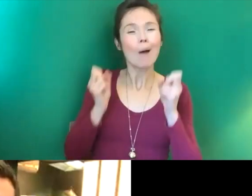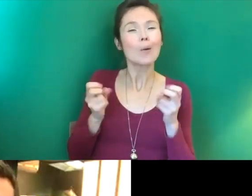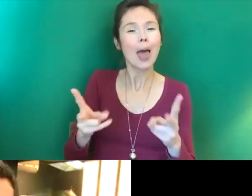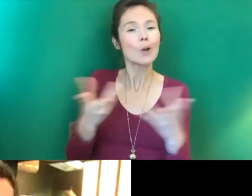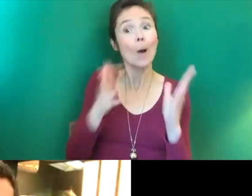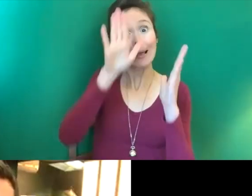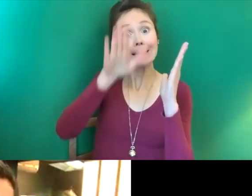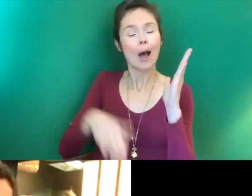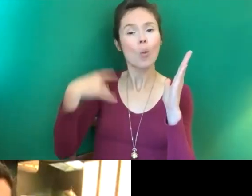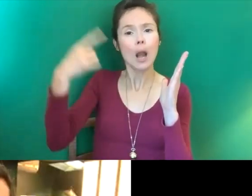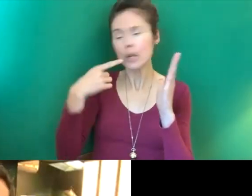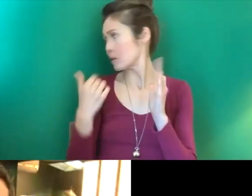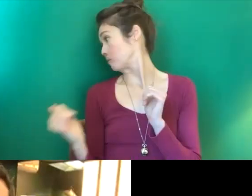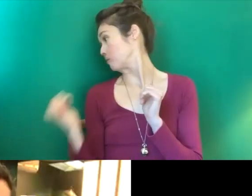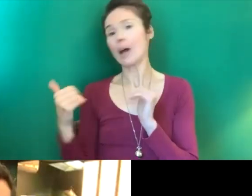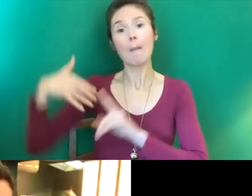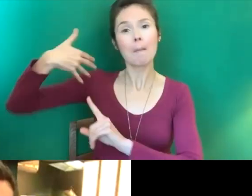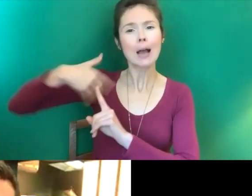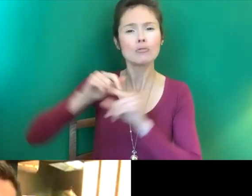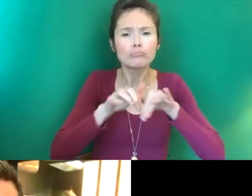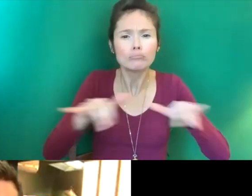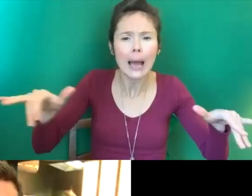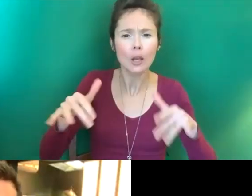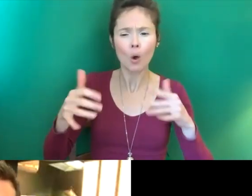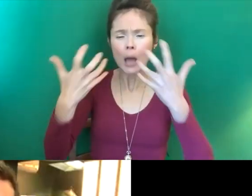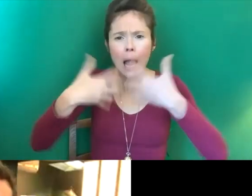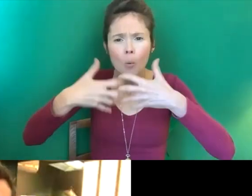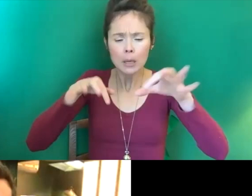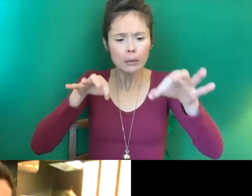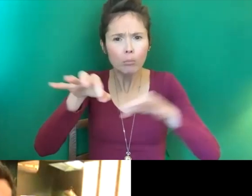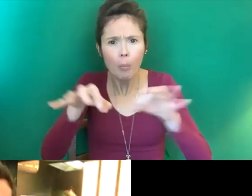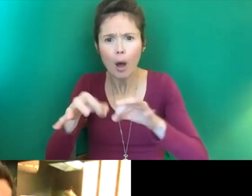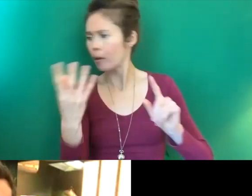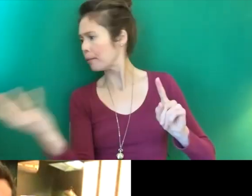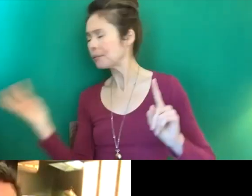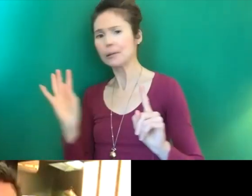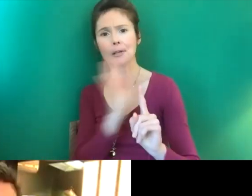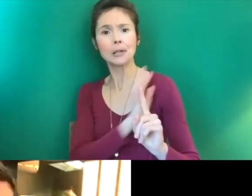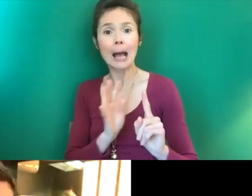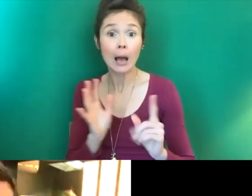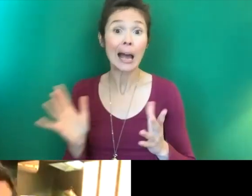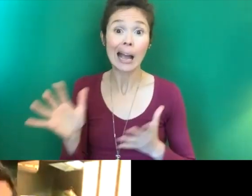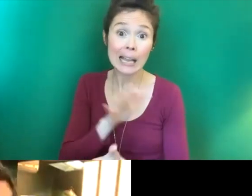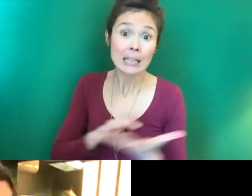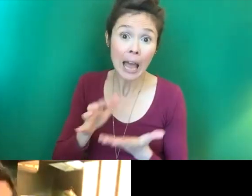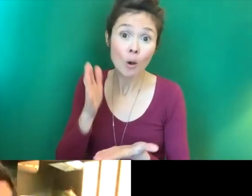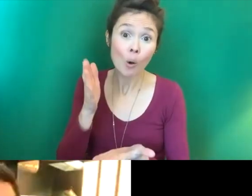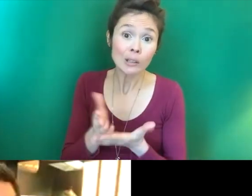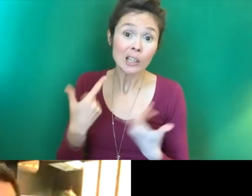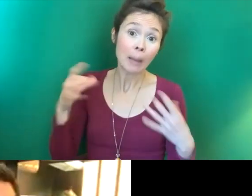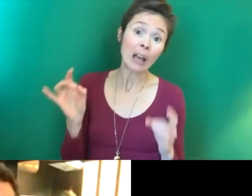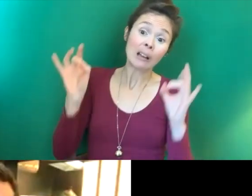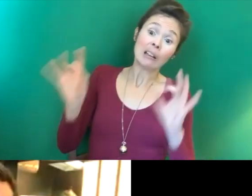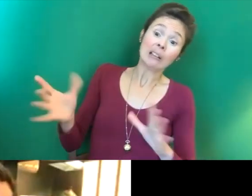and piano in the background and a mixing desk, and yeah, all the chaos as it was left as I just